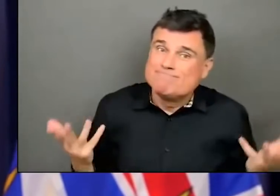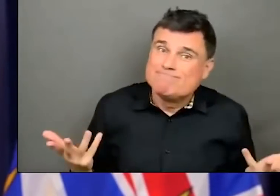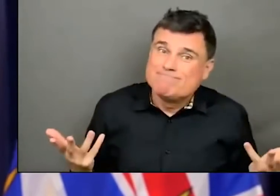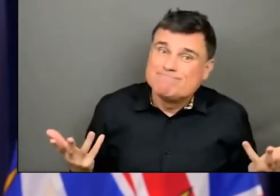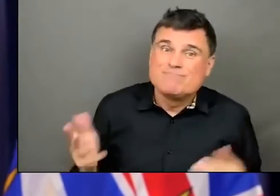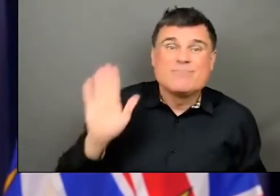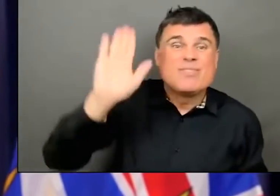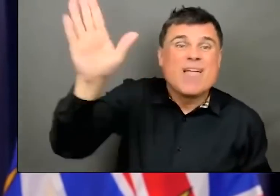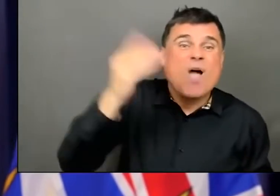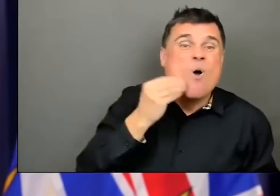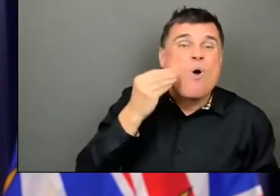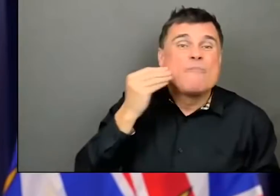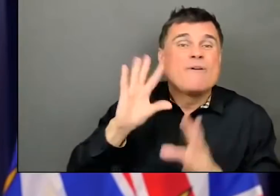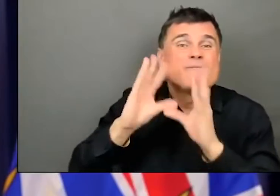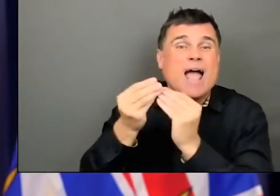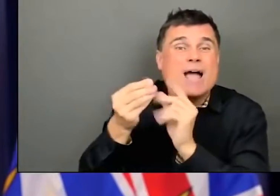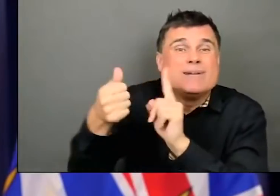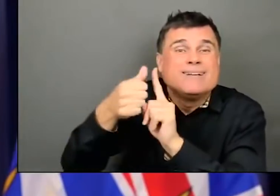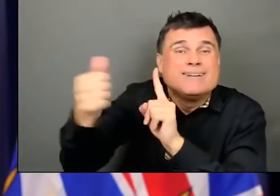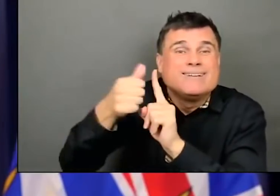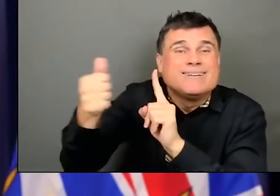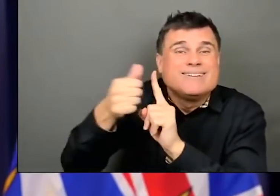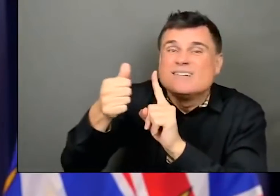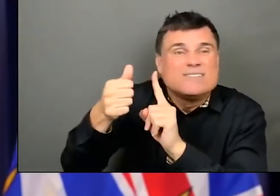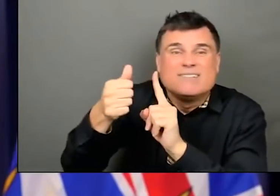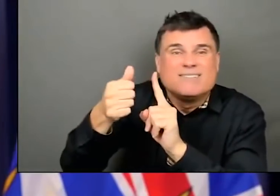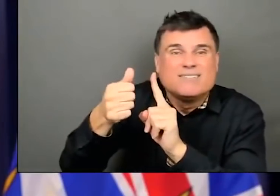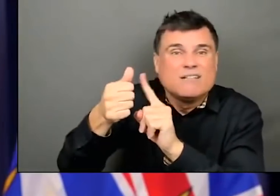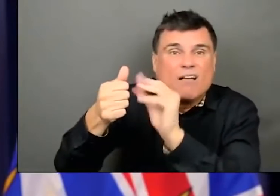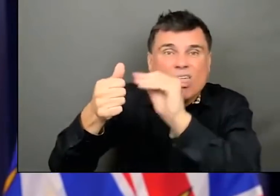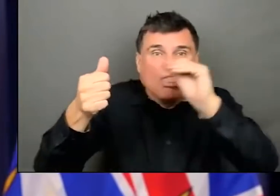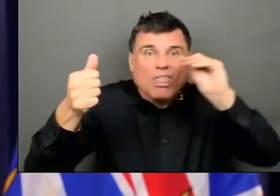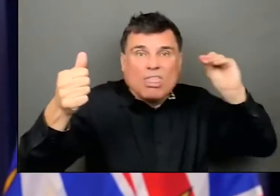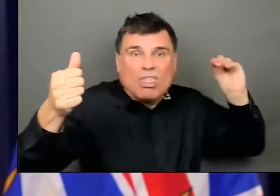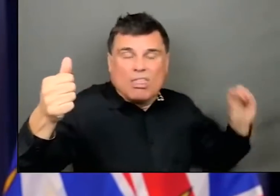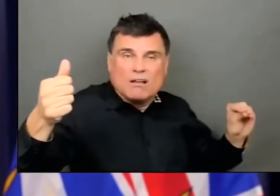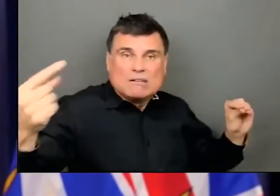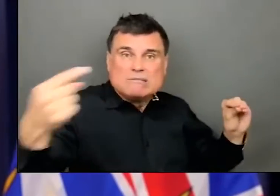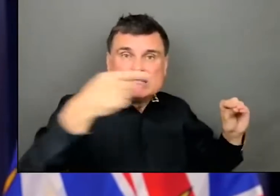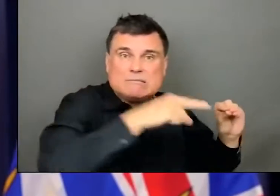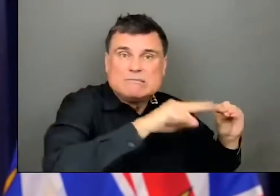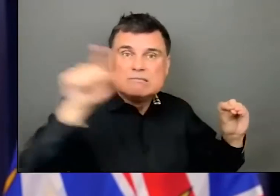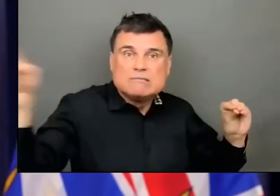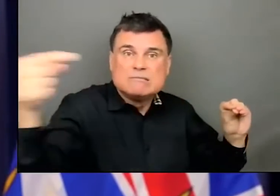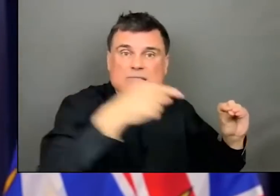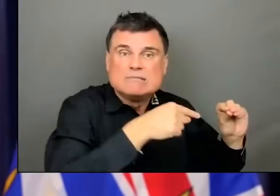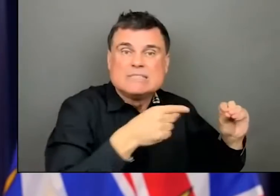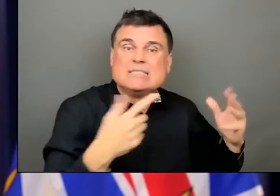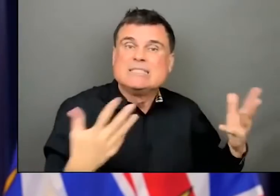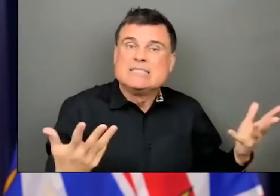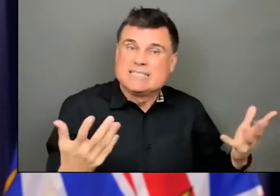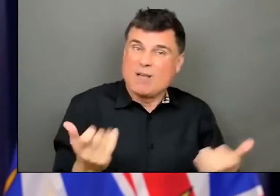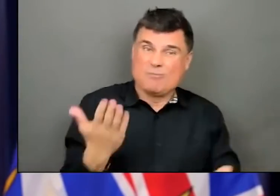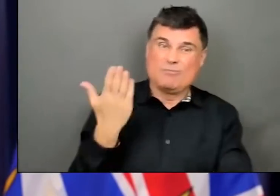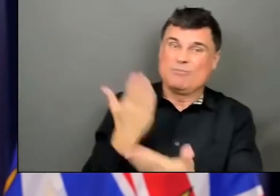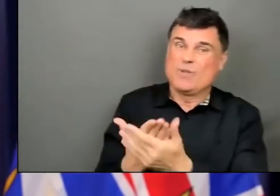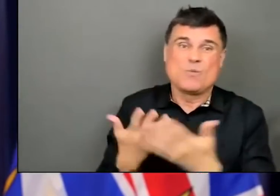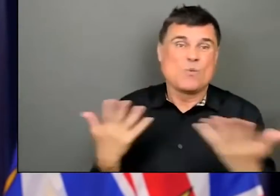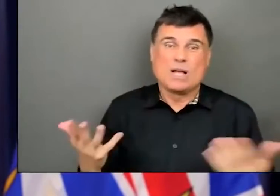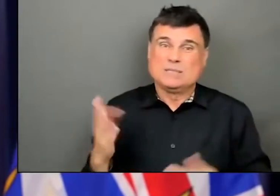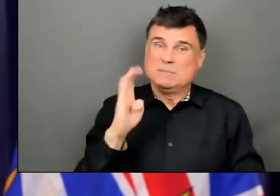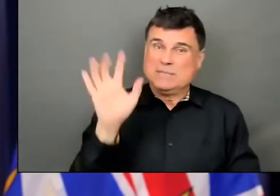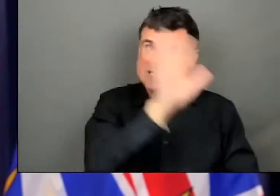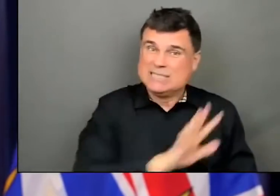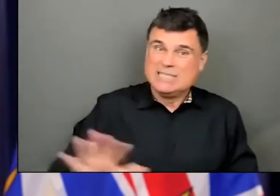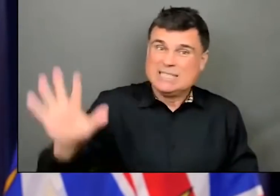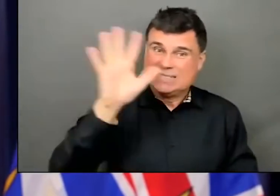the steps we can to reduce the pressures on our healthcare system in the north and across BC. And finally, just on the